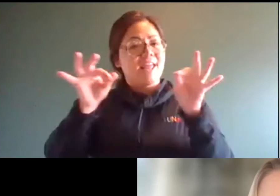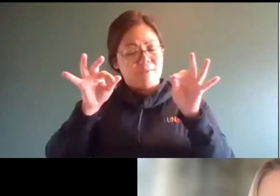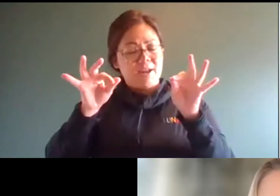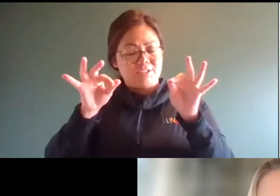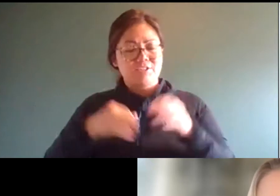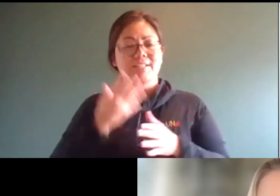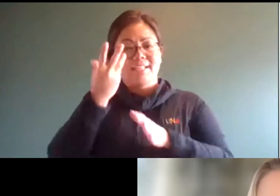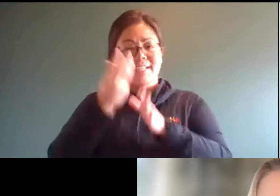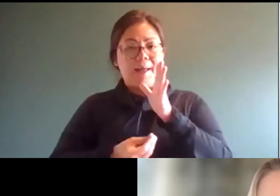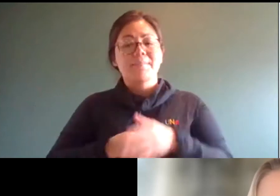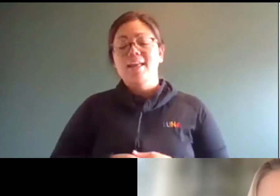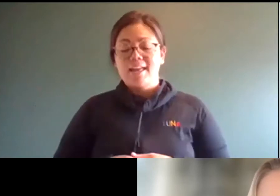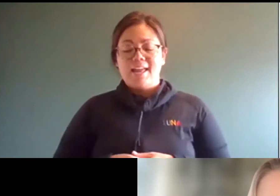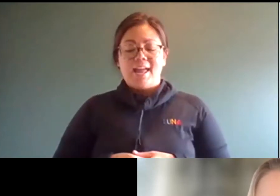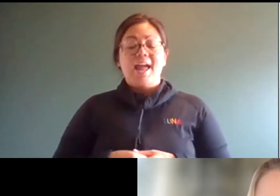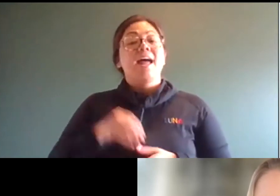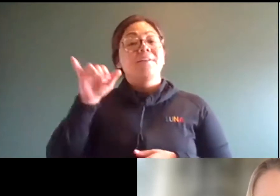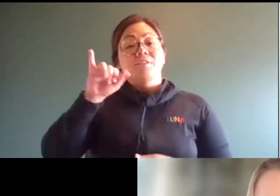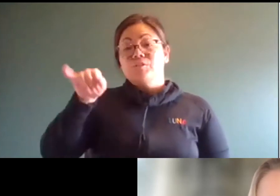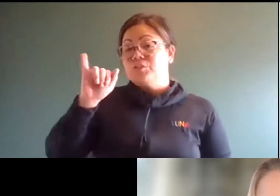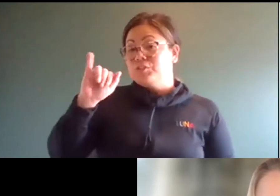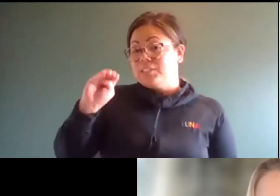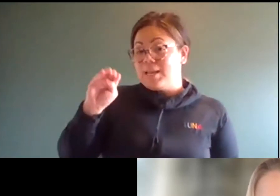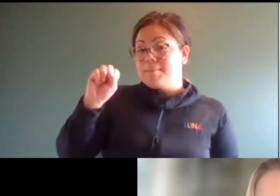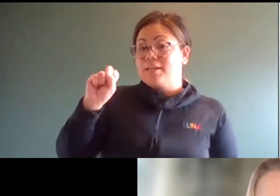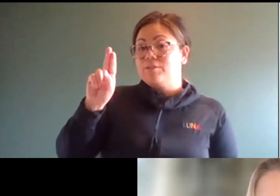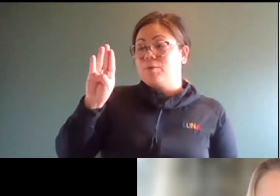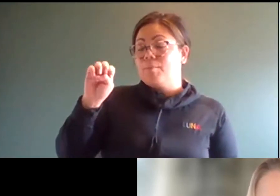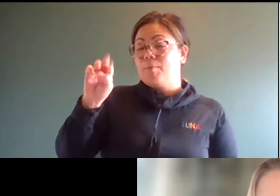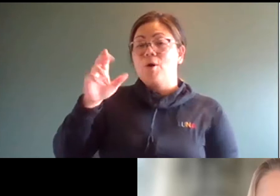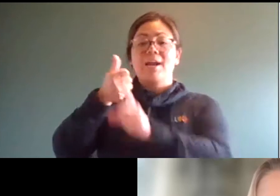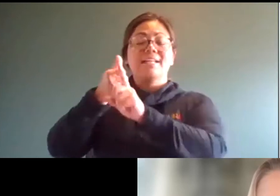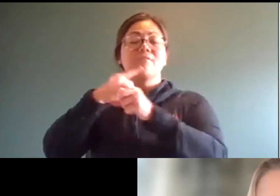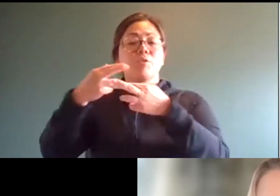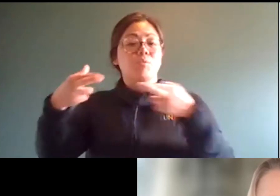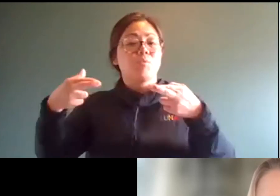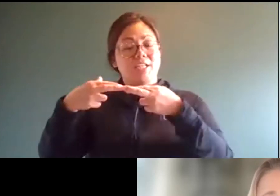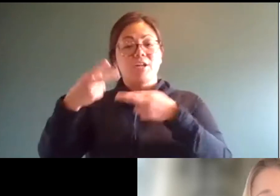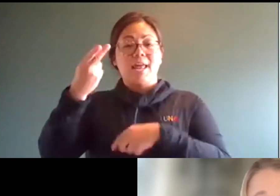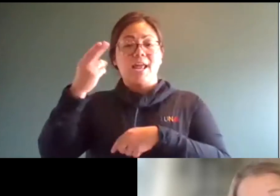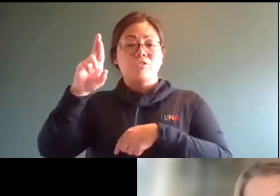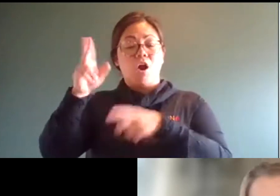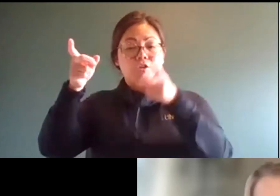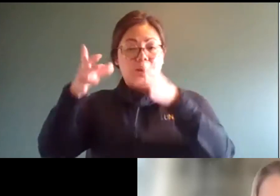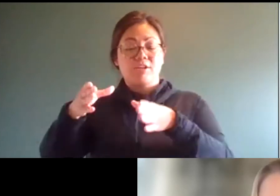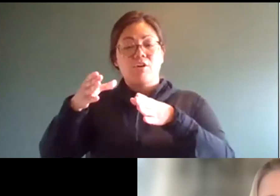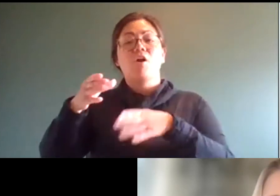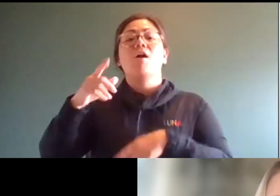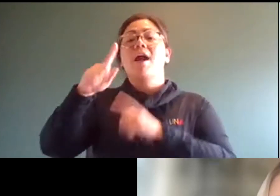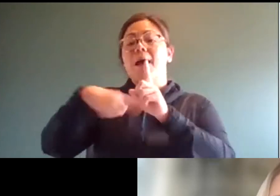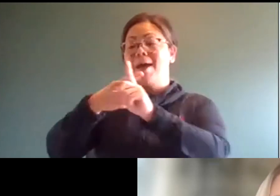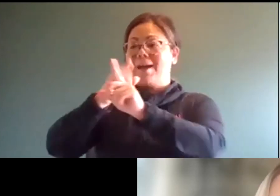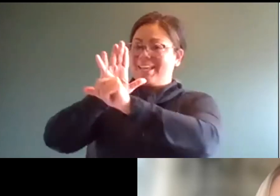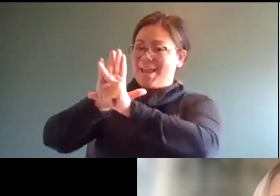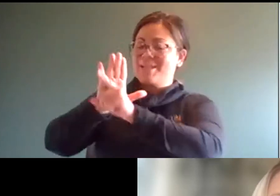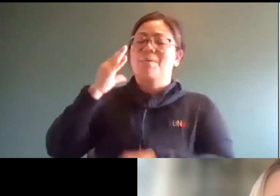then finally, we'll hear from Jim Suber, a region HR director at GEODIS, about his personal experience